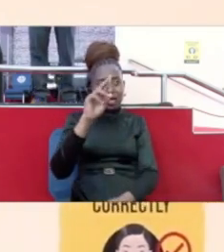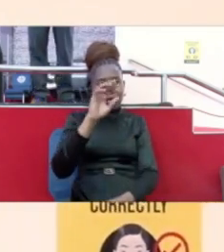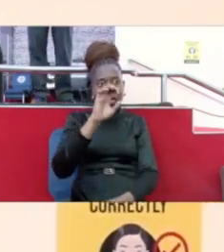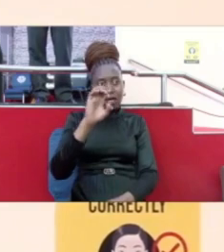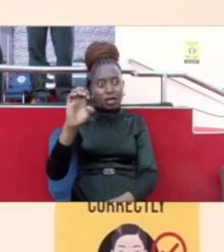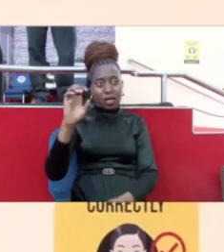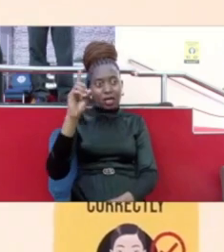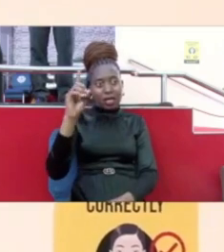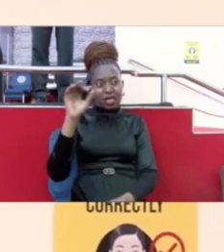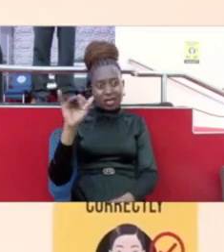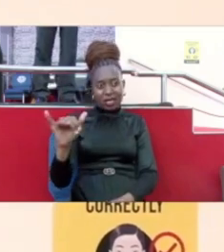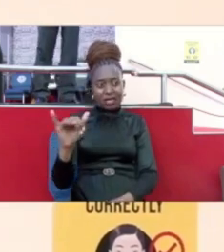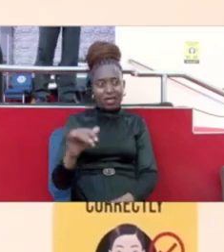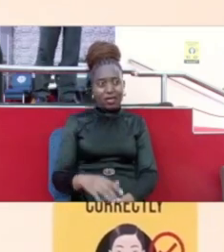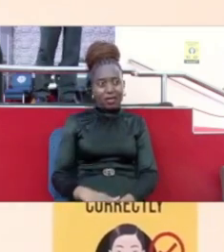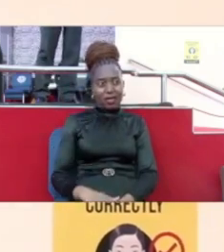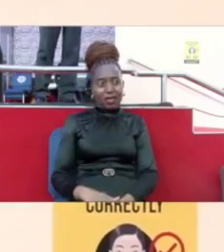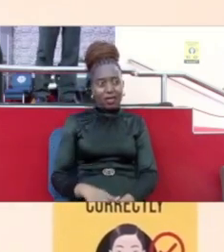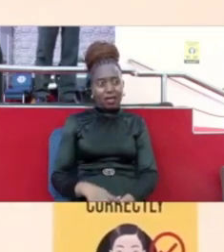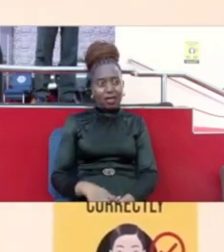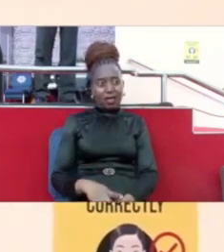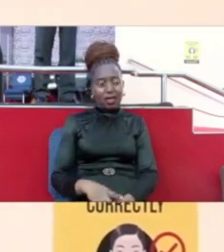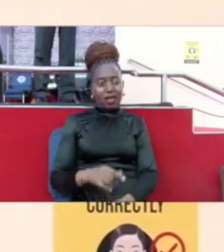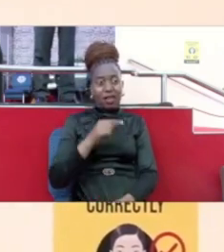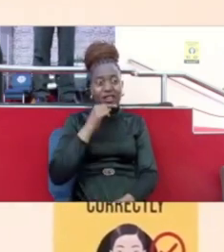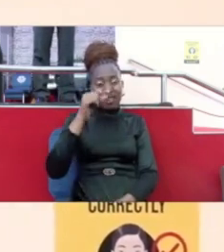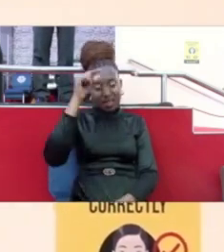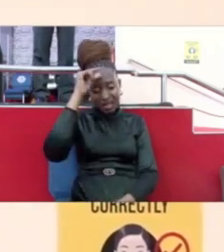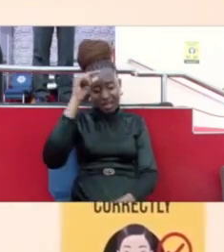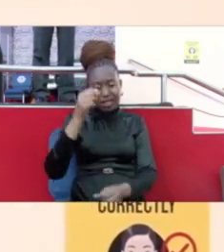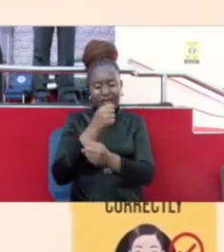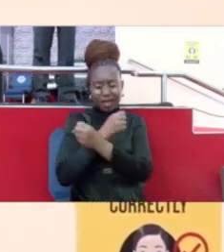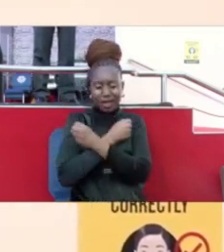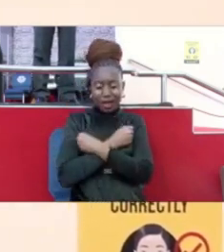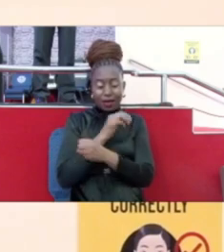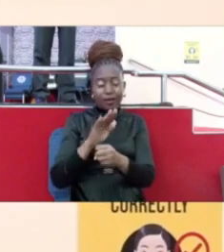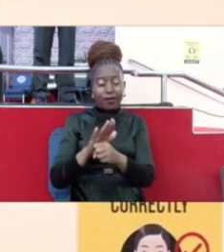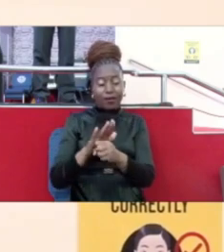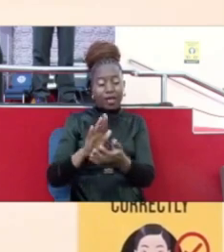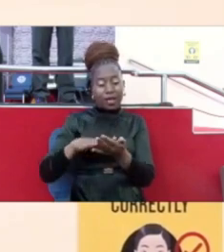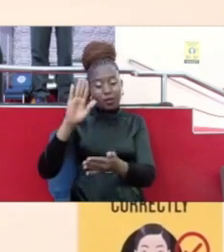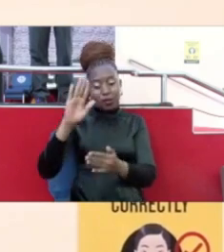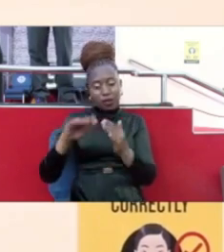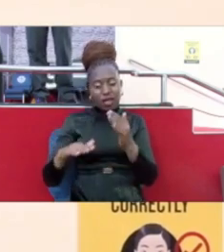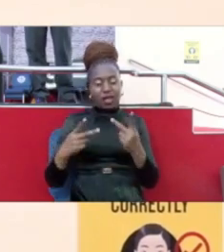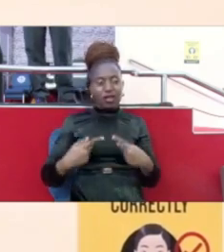wana tamaa, love their money, wanapenda pesa zao, more than they love their people. Zaidi ya watu